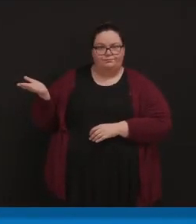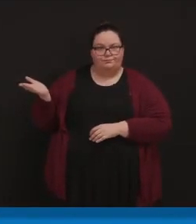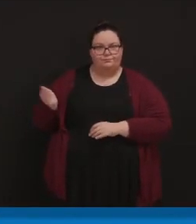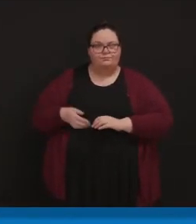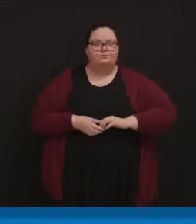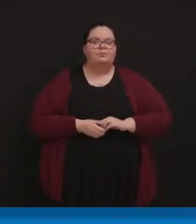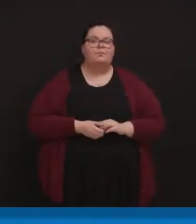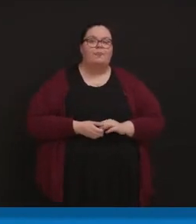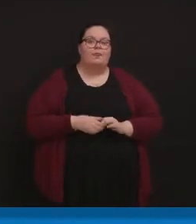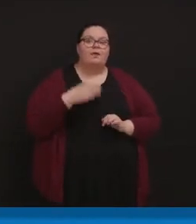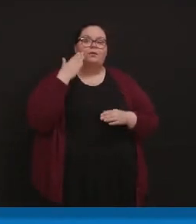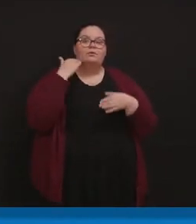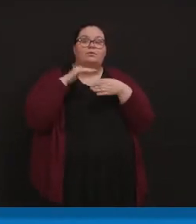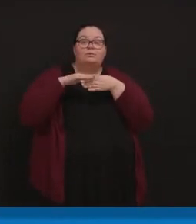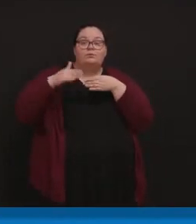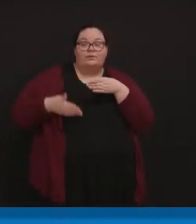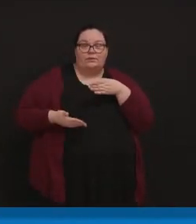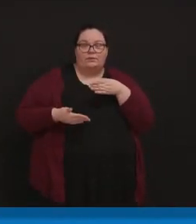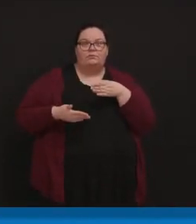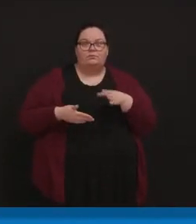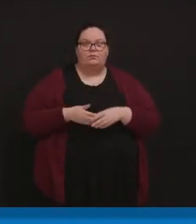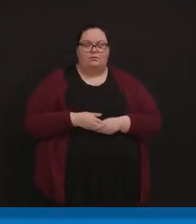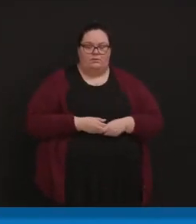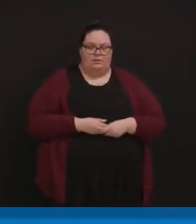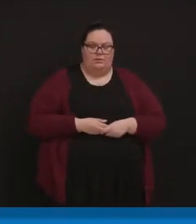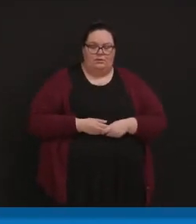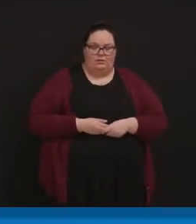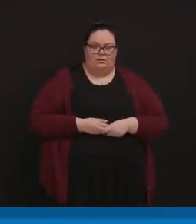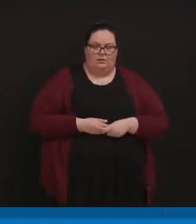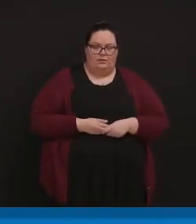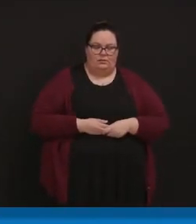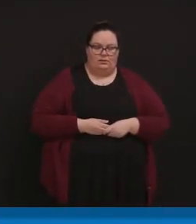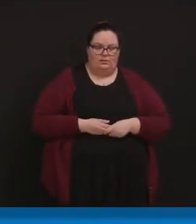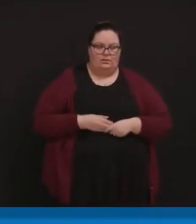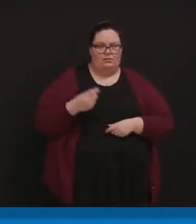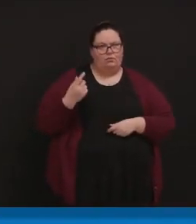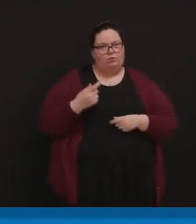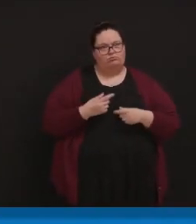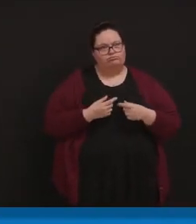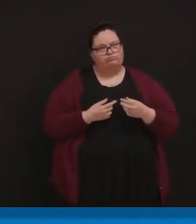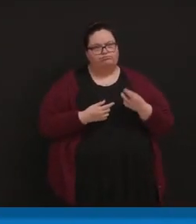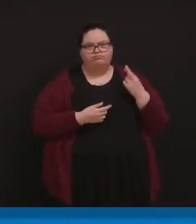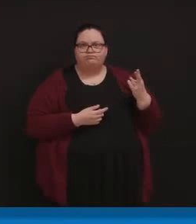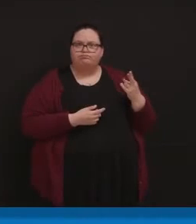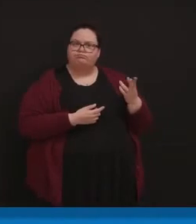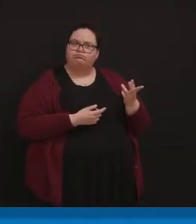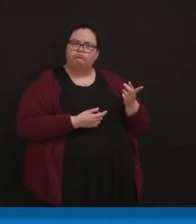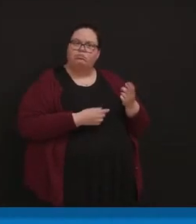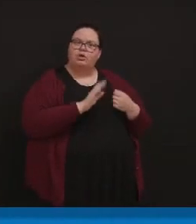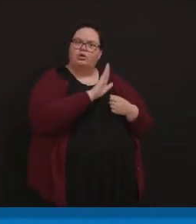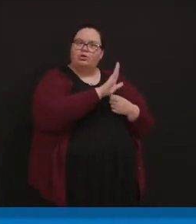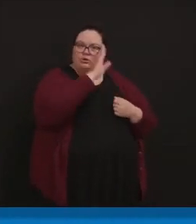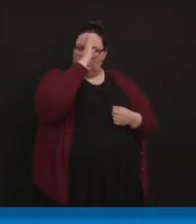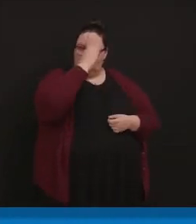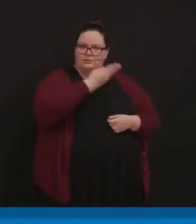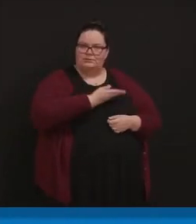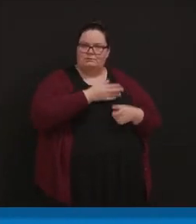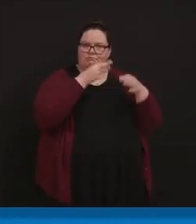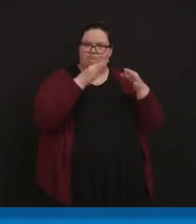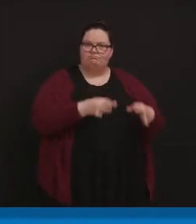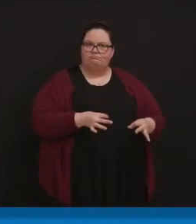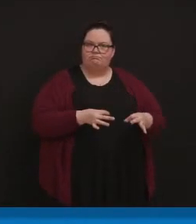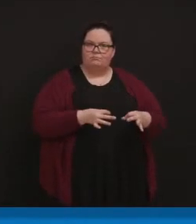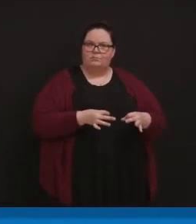Over the course of the weekend, I heard from someone I'm close to that her son decided that the